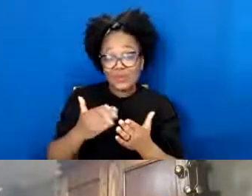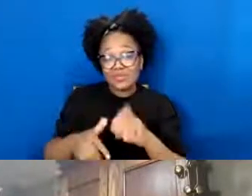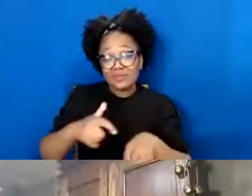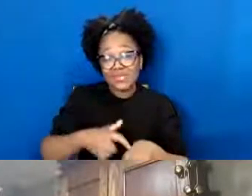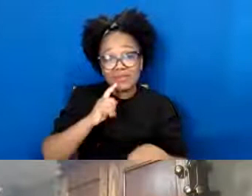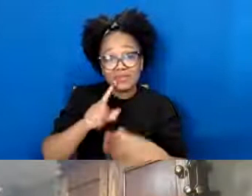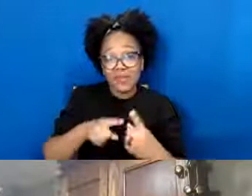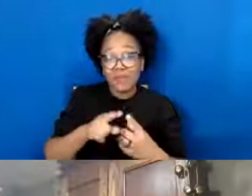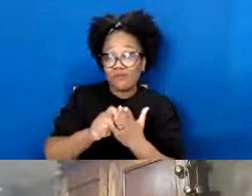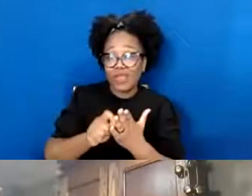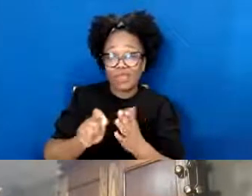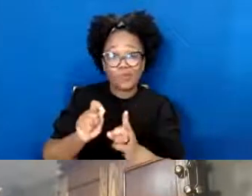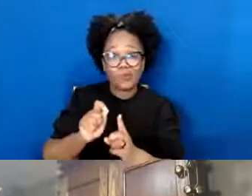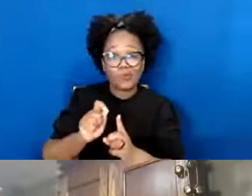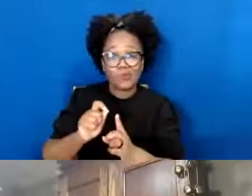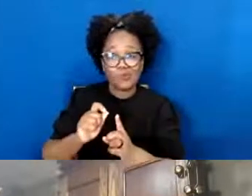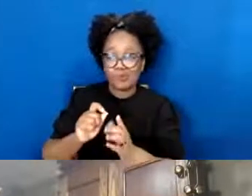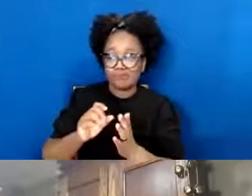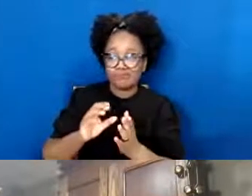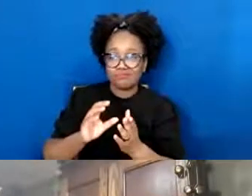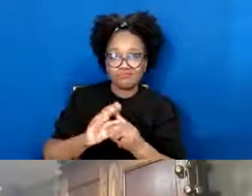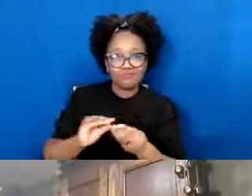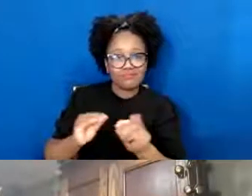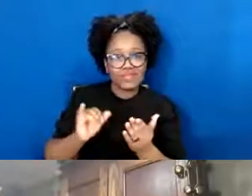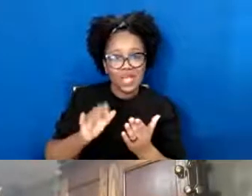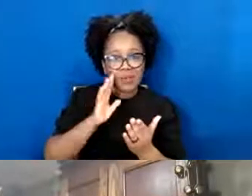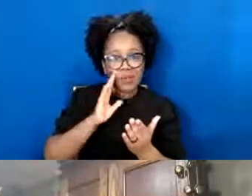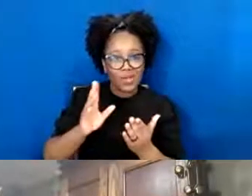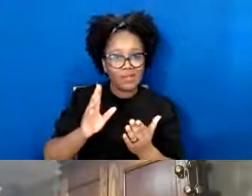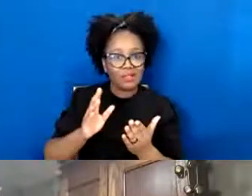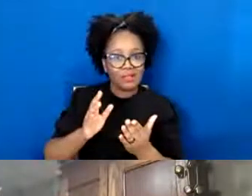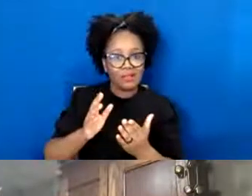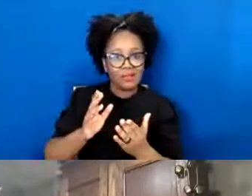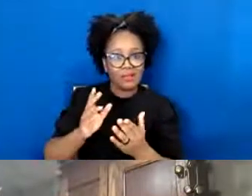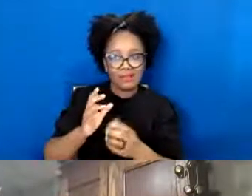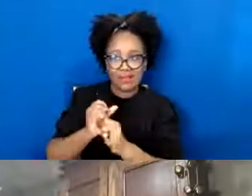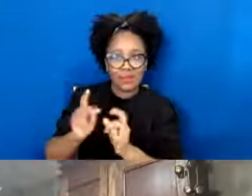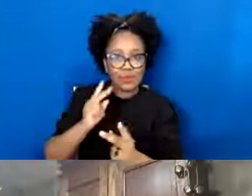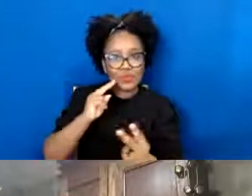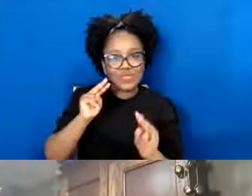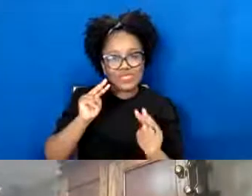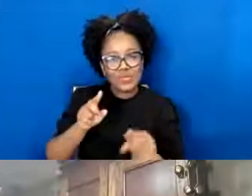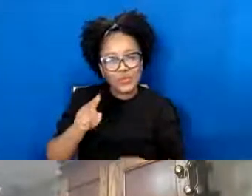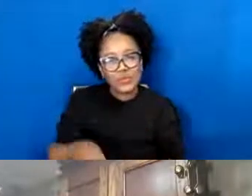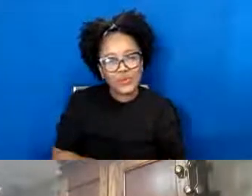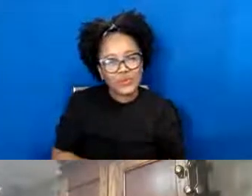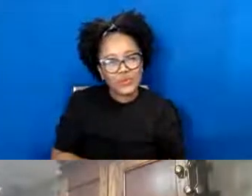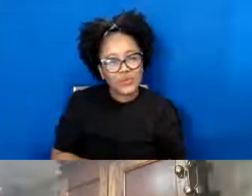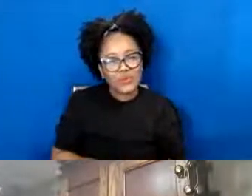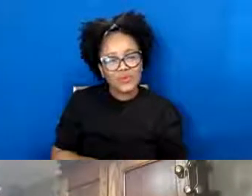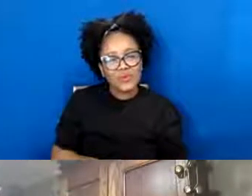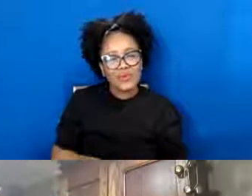were reading, like I wanted to move because the shit was seeing me too much. You know, and it wasn't just like all your eyes. It was just like the pieces were seeing